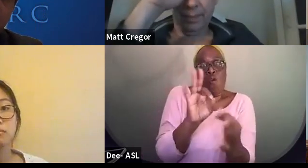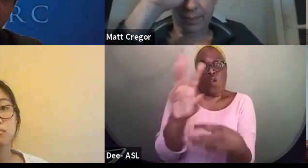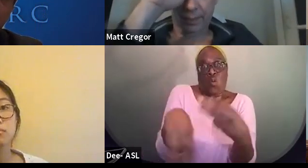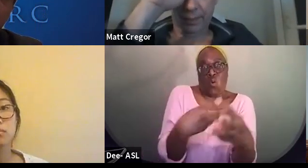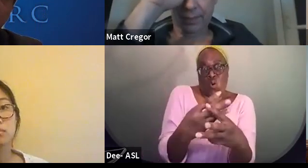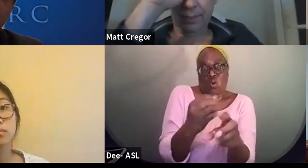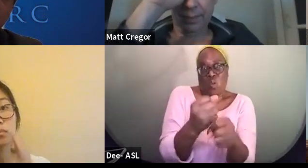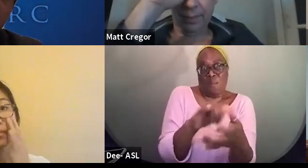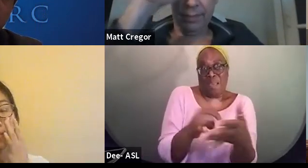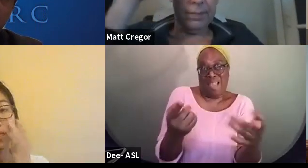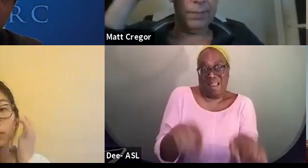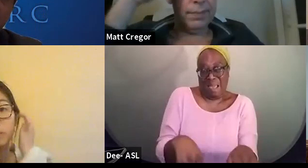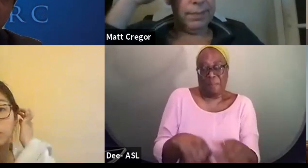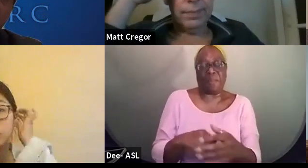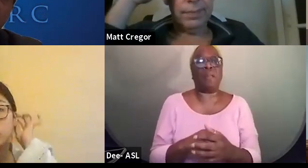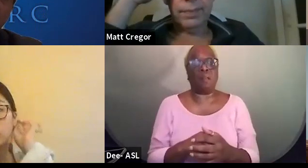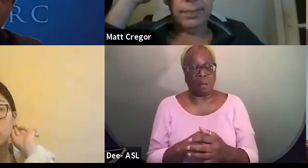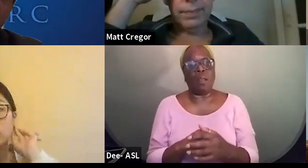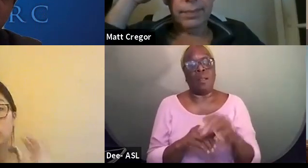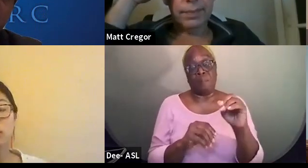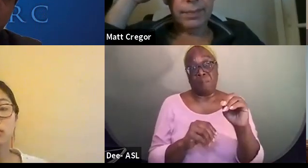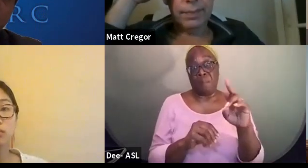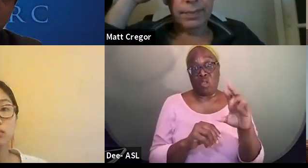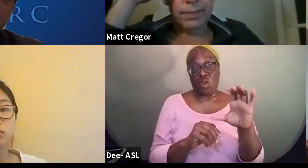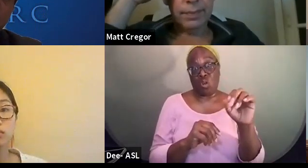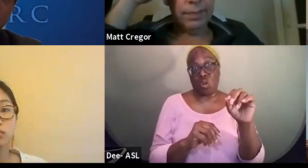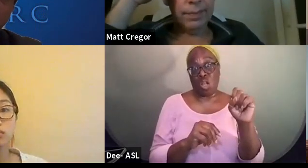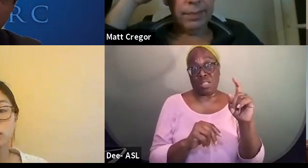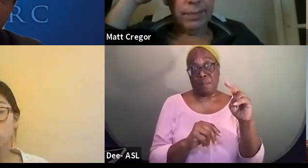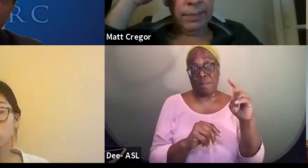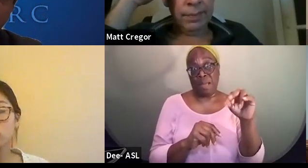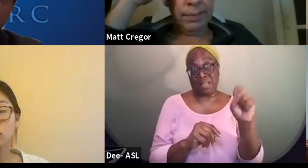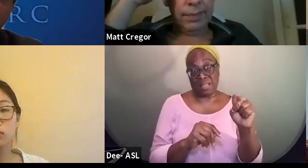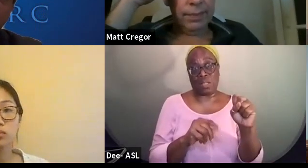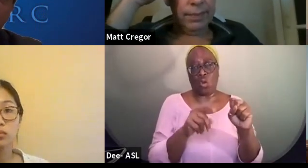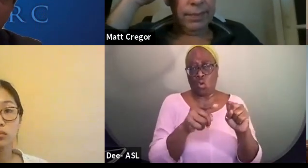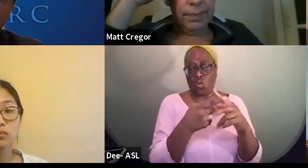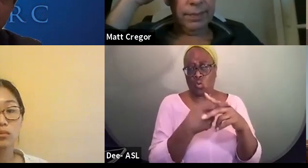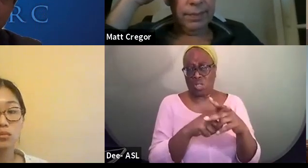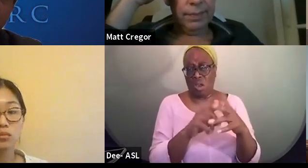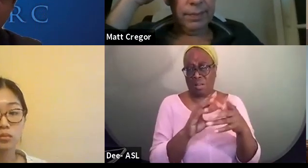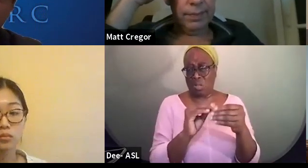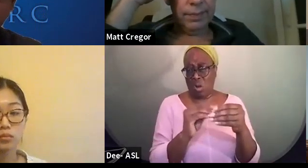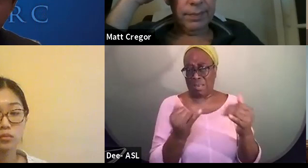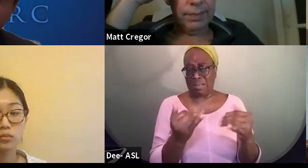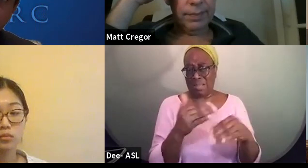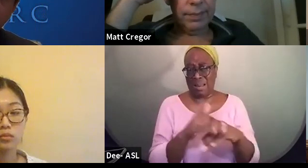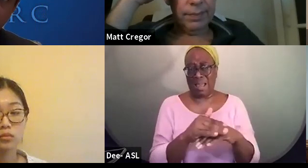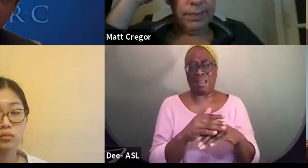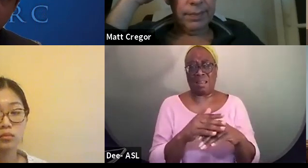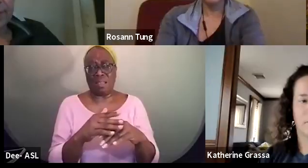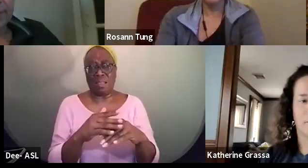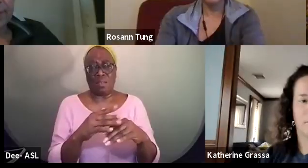you began your remarks tonight by saying that there were some sorts of, that there were